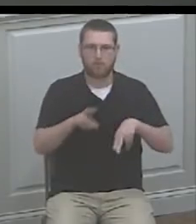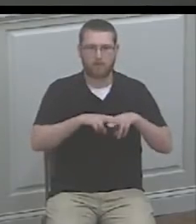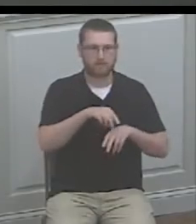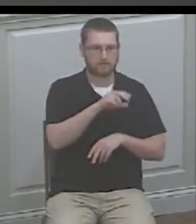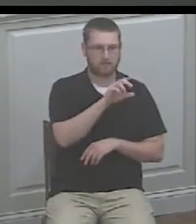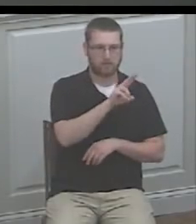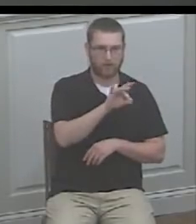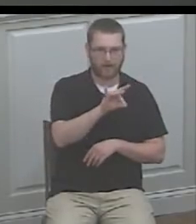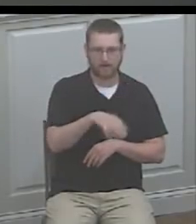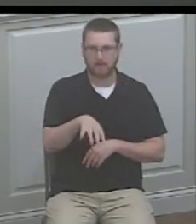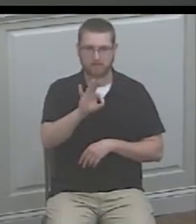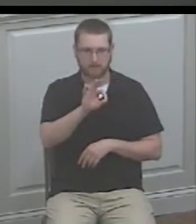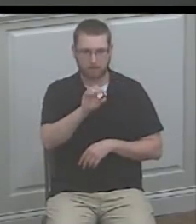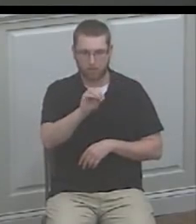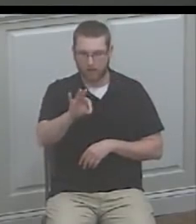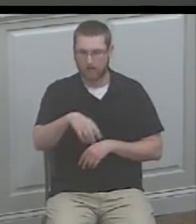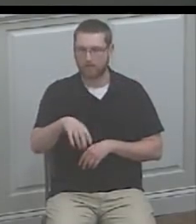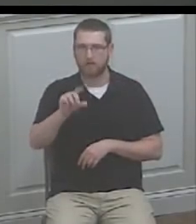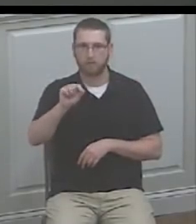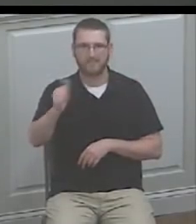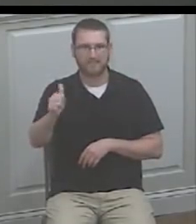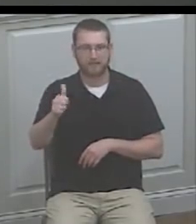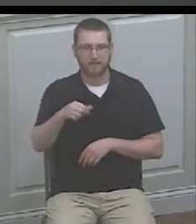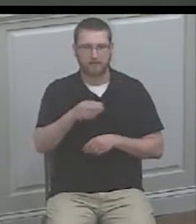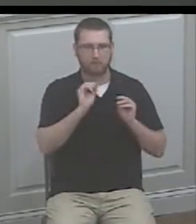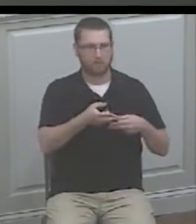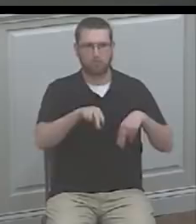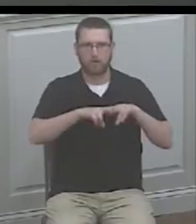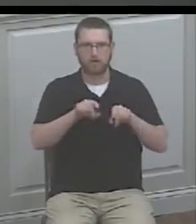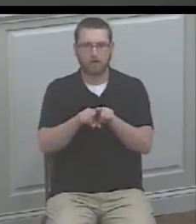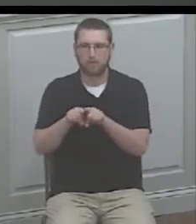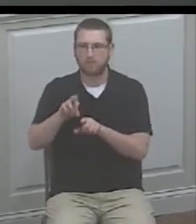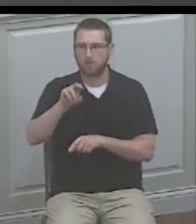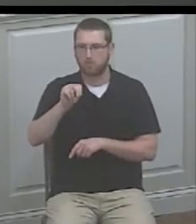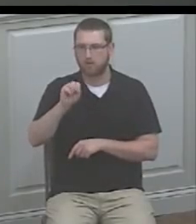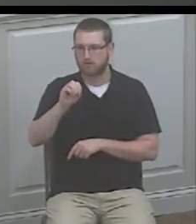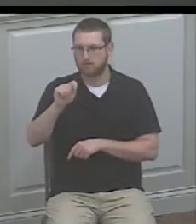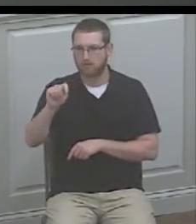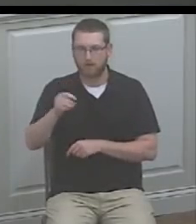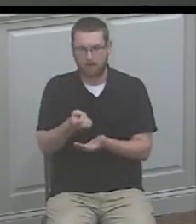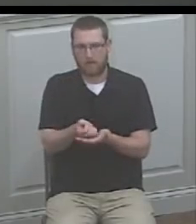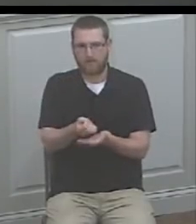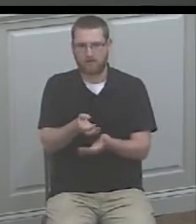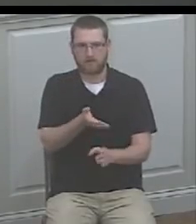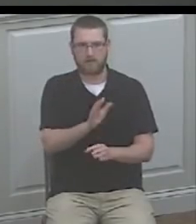2008, 2009, and 2010. Mr. Scott also uses a salary survey as evidence